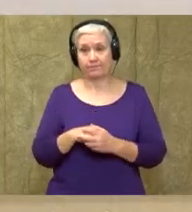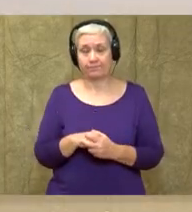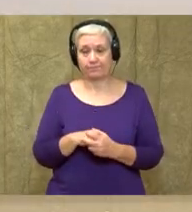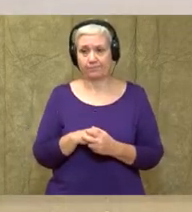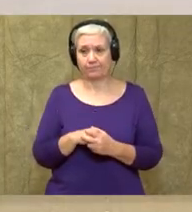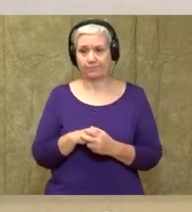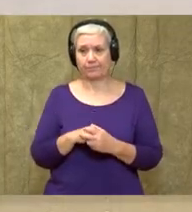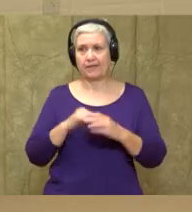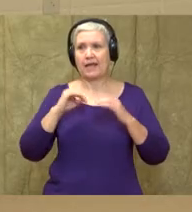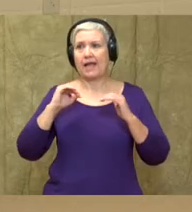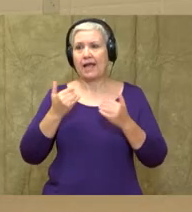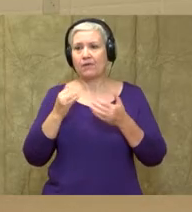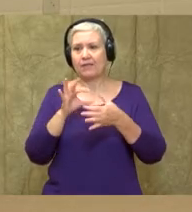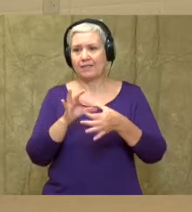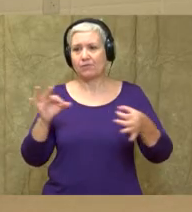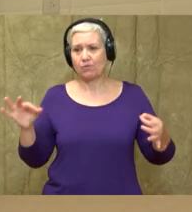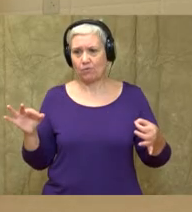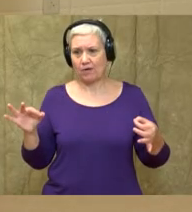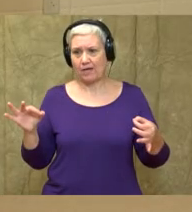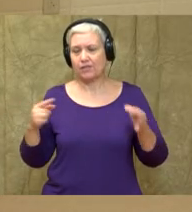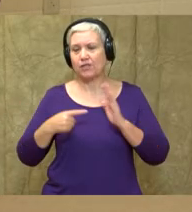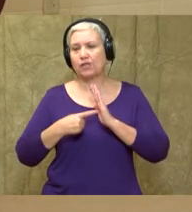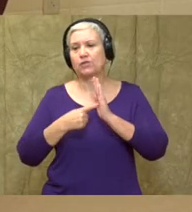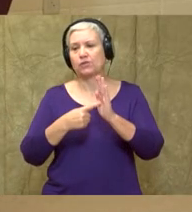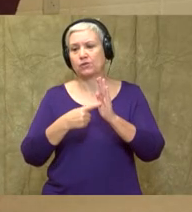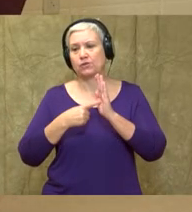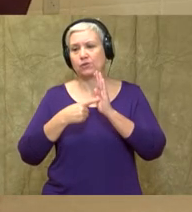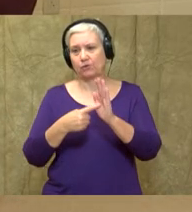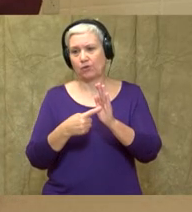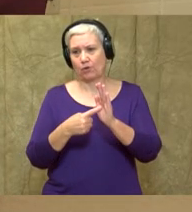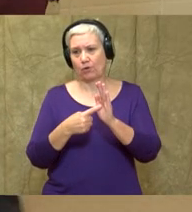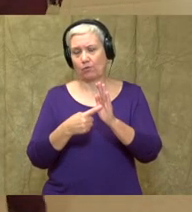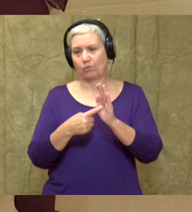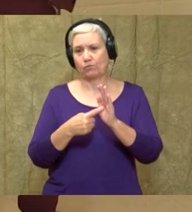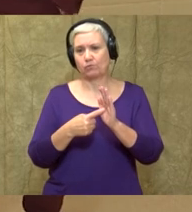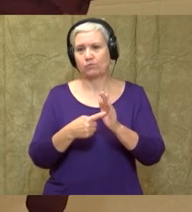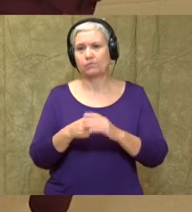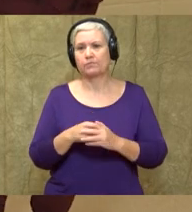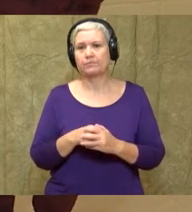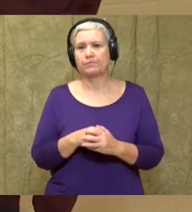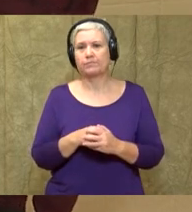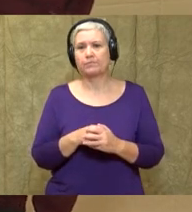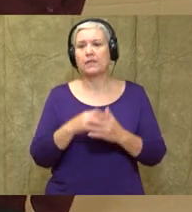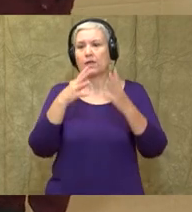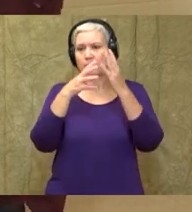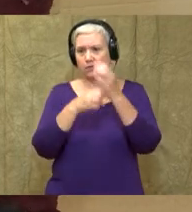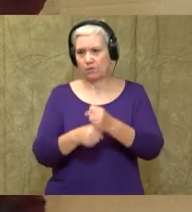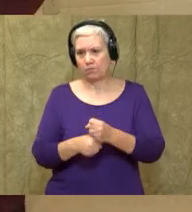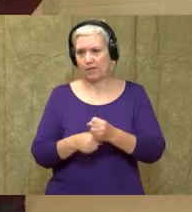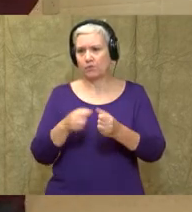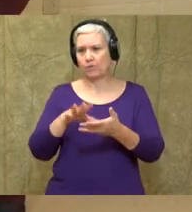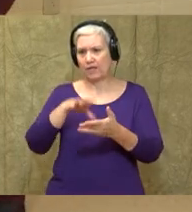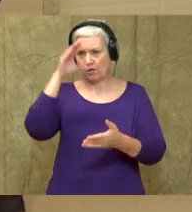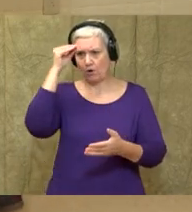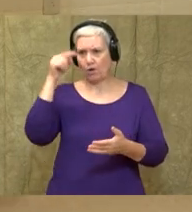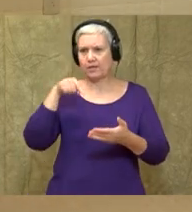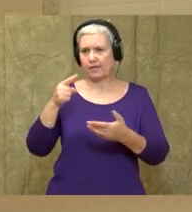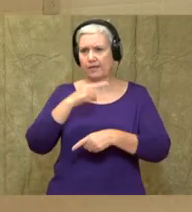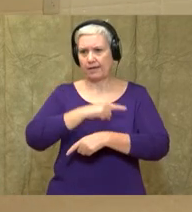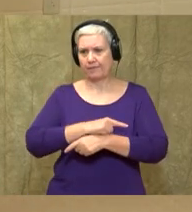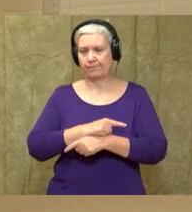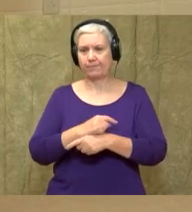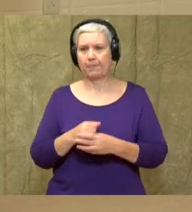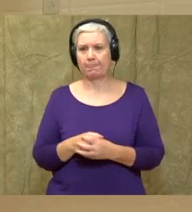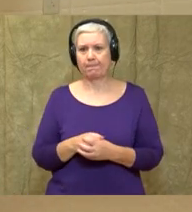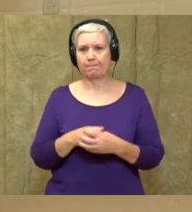illuminate information as it relates to the graph of the quadratic function? So summarizing some of the things that we talked about today around